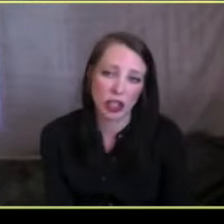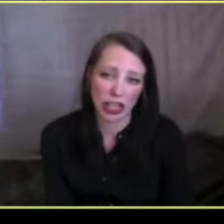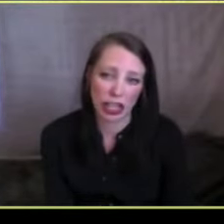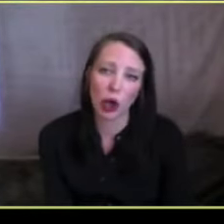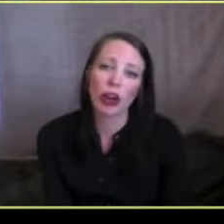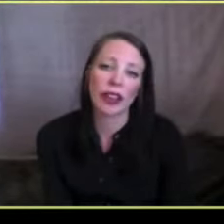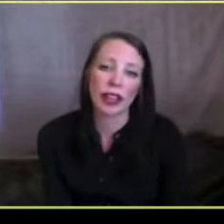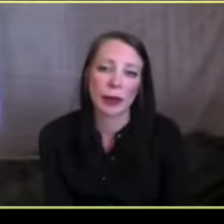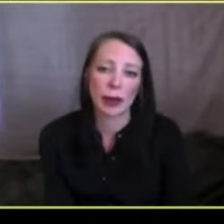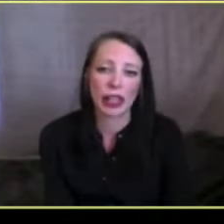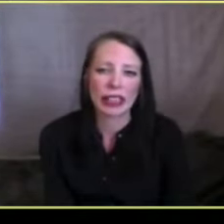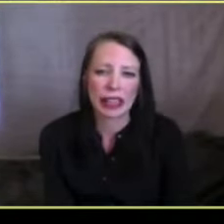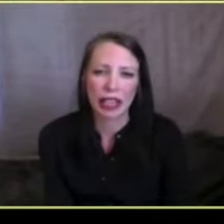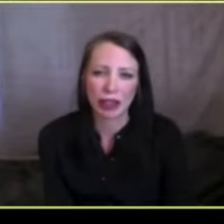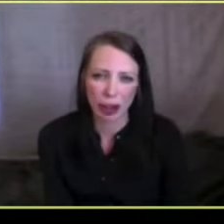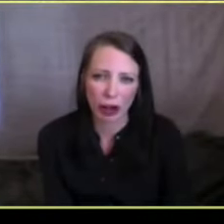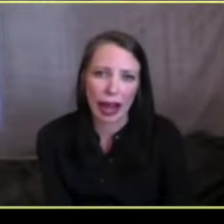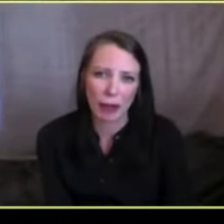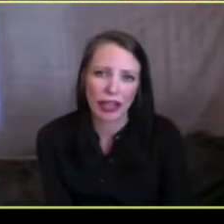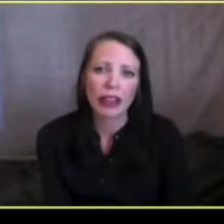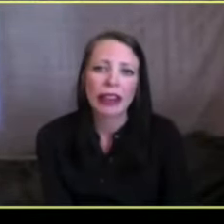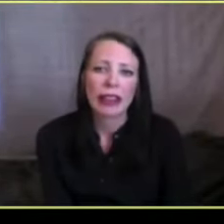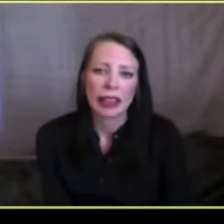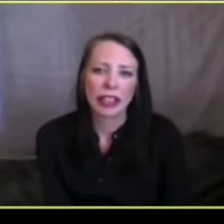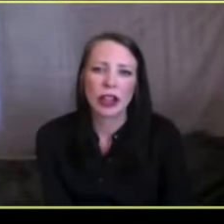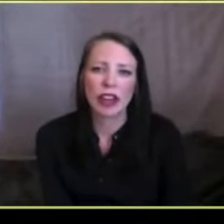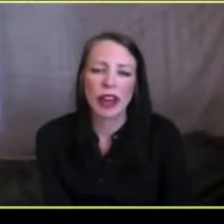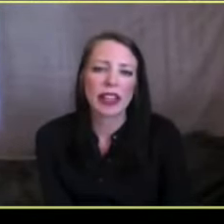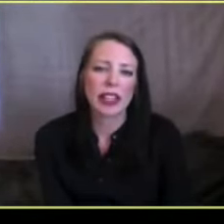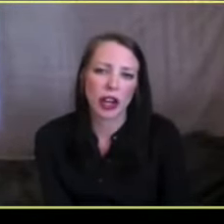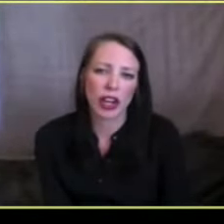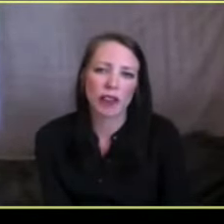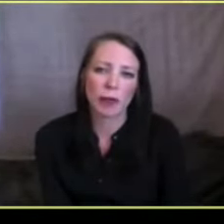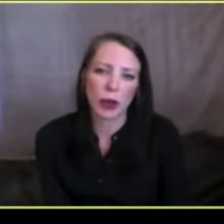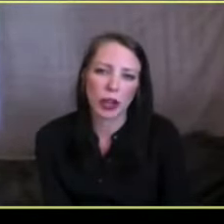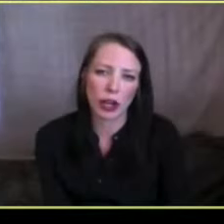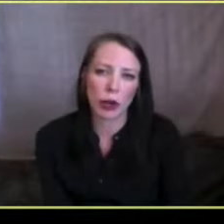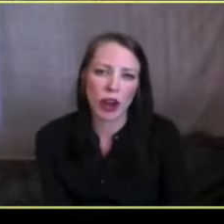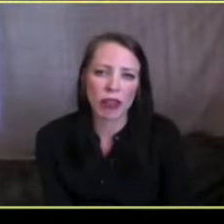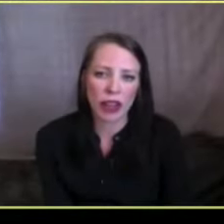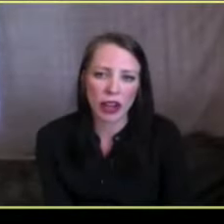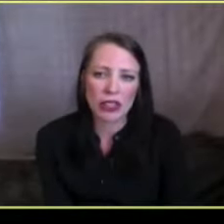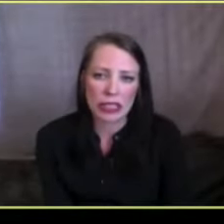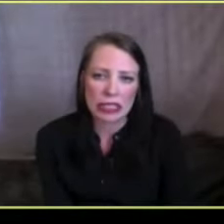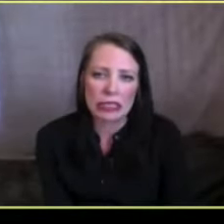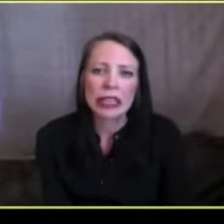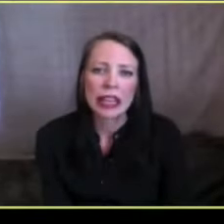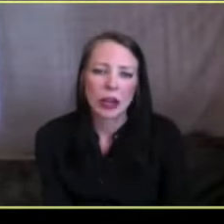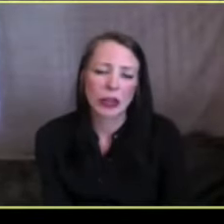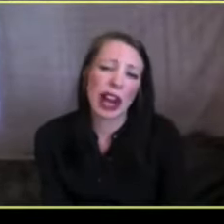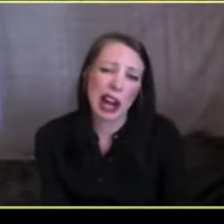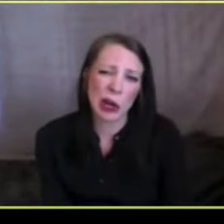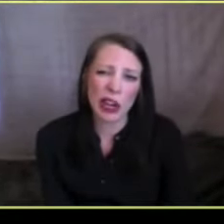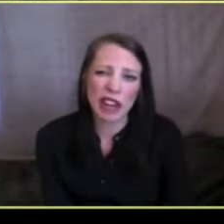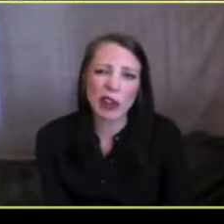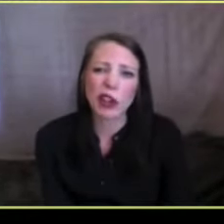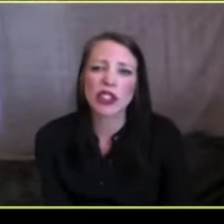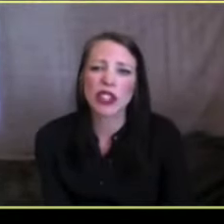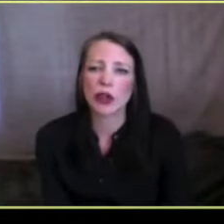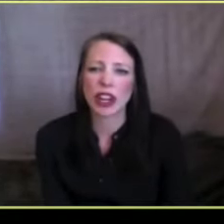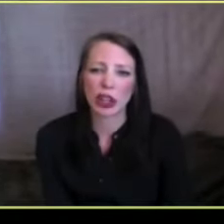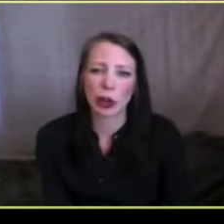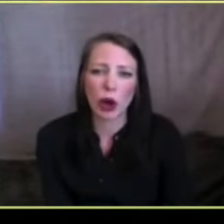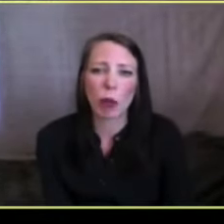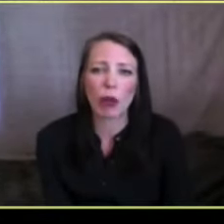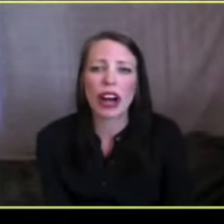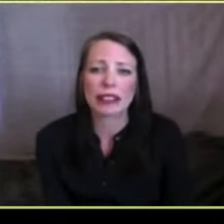at Jennie-O, and that's been really exciting and very happy. And so I've been here and I've been working around there since. It was a little awkward at first,